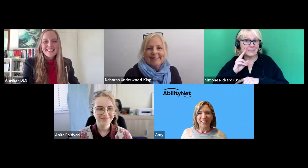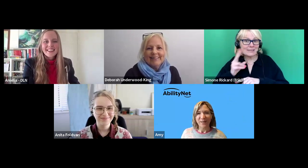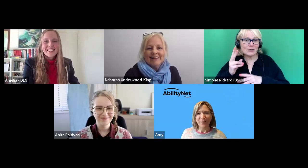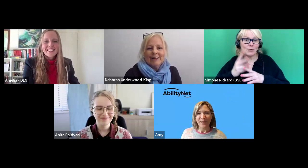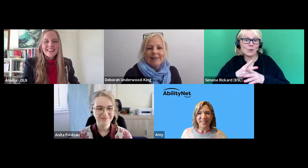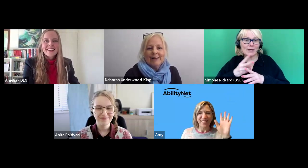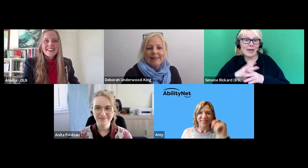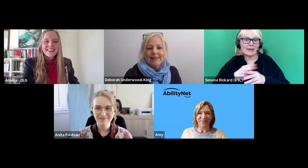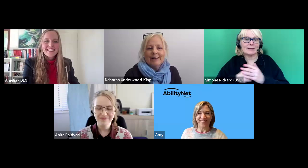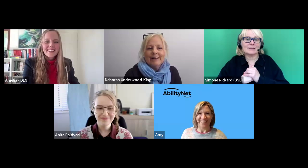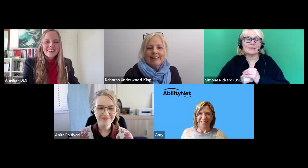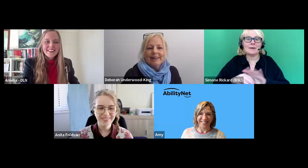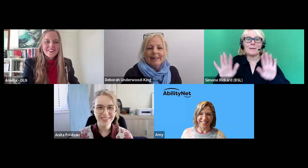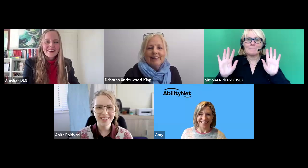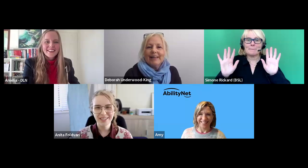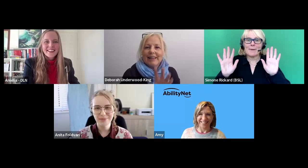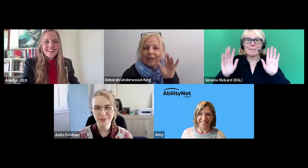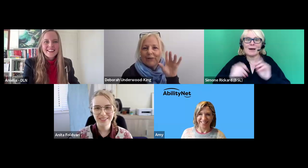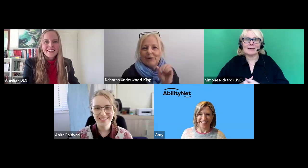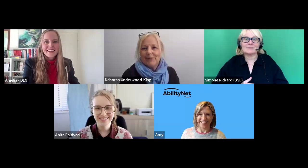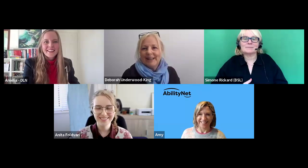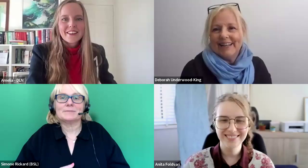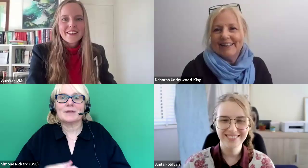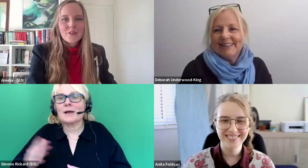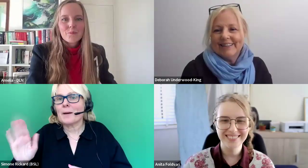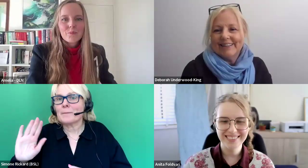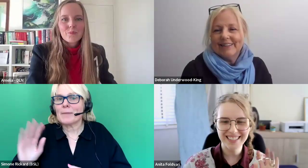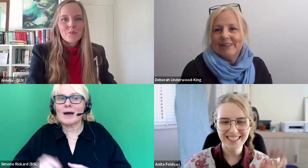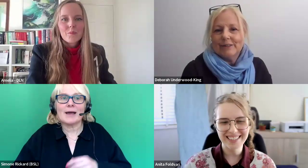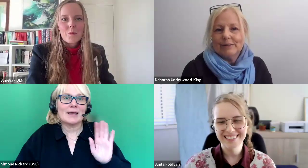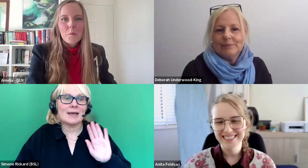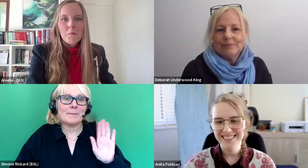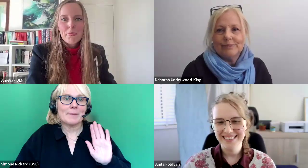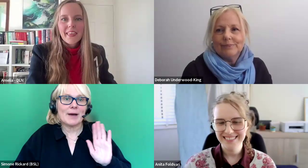Thank you. Bye. Thank you. Thank you, Thank everyone. you. Bye. Take care.